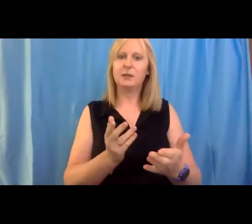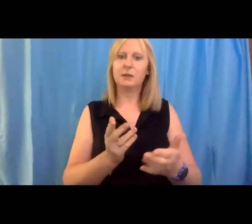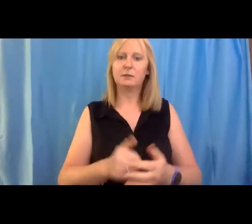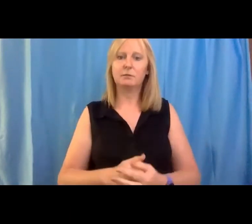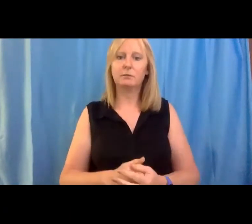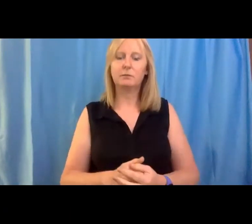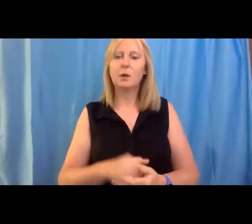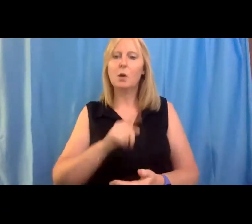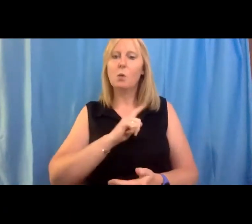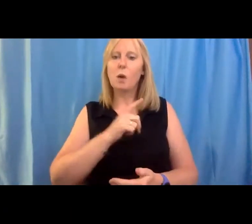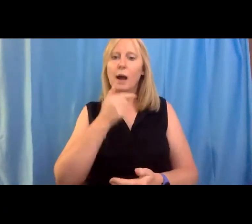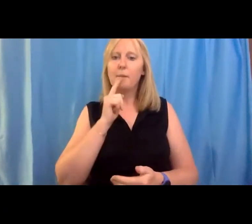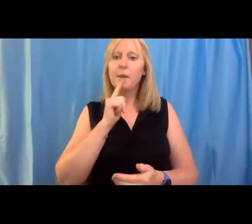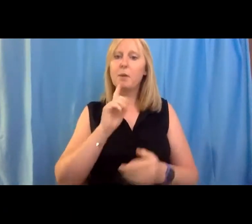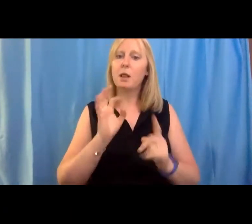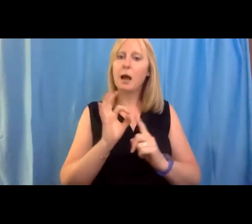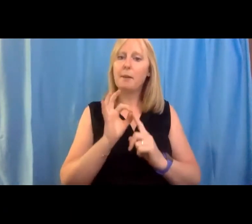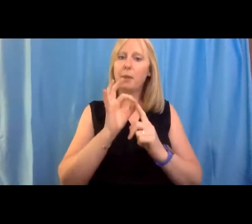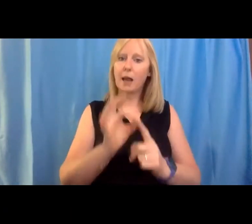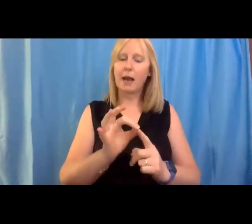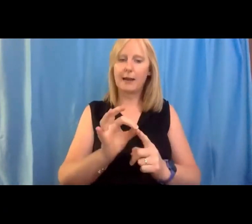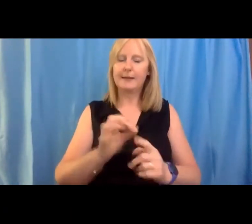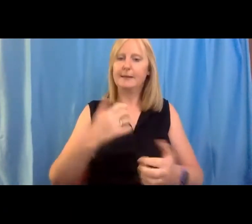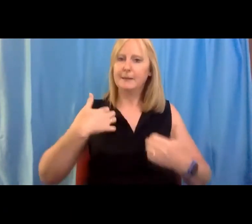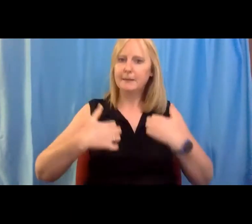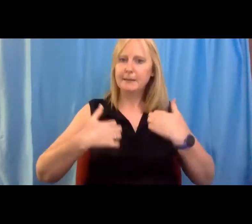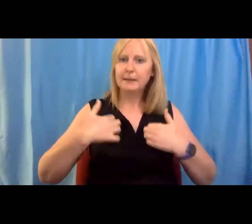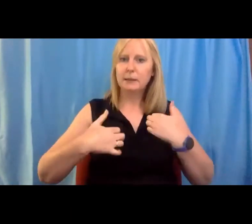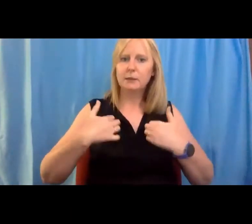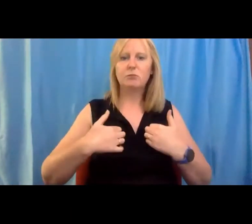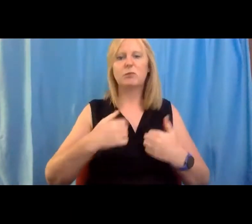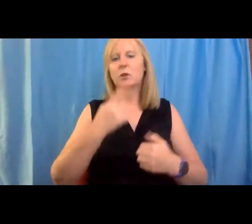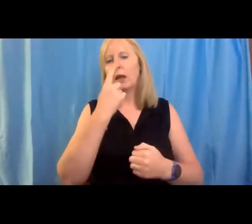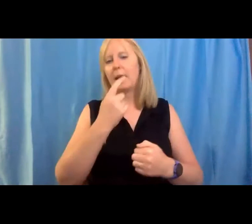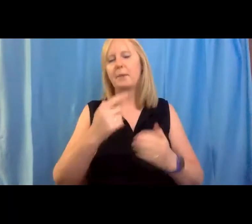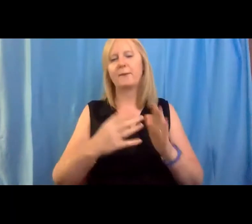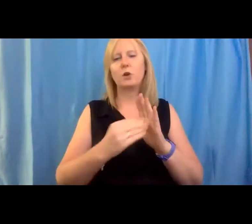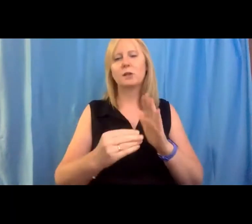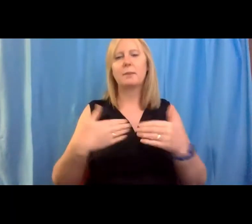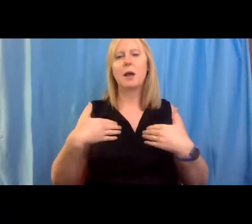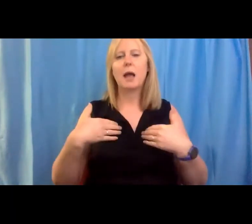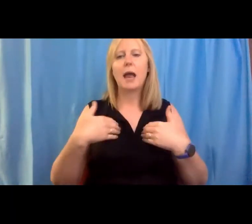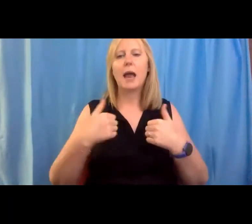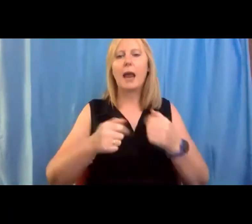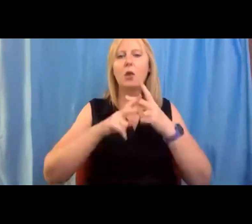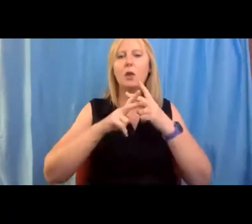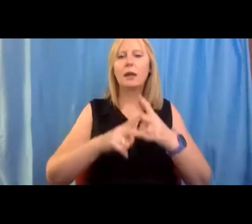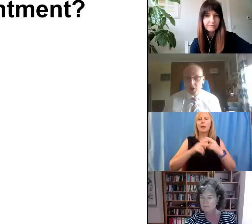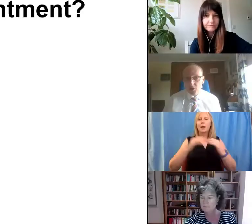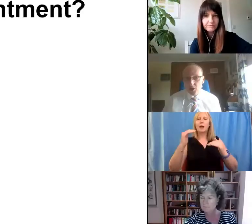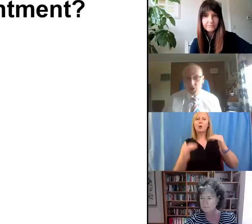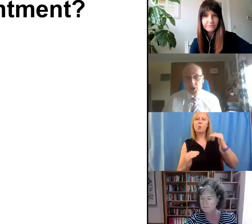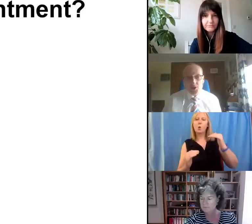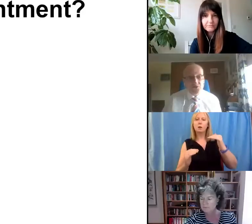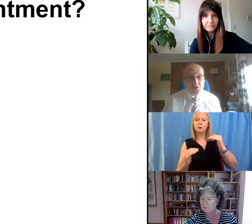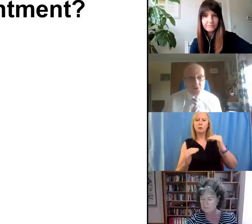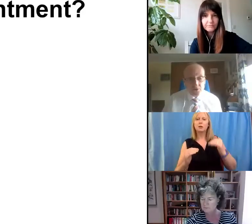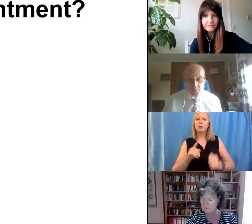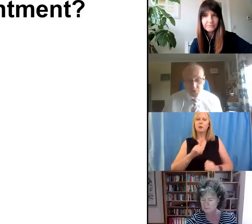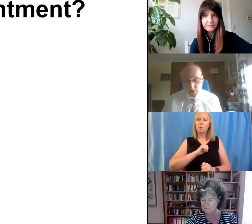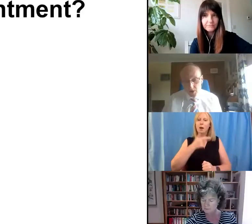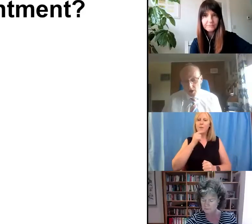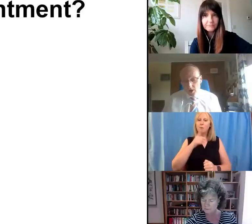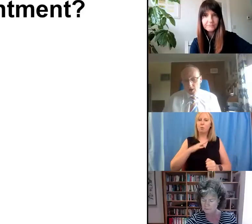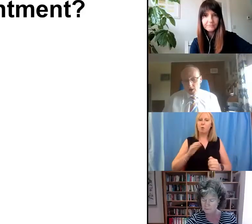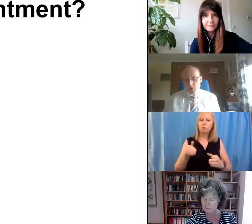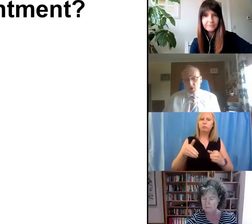passionate about a particular issue, like about healthcare inequalities, for example. So that's why some people want to be on health boards, to try and change the